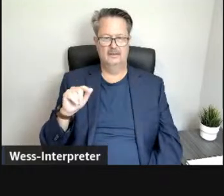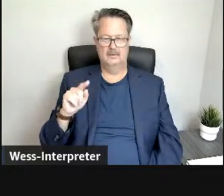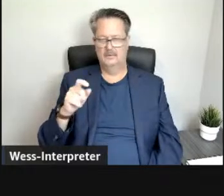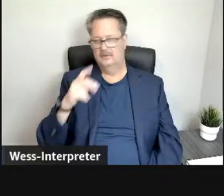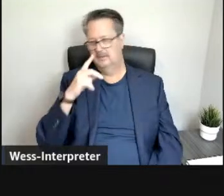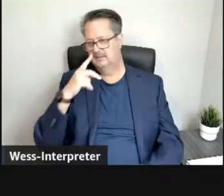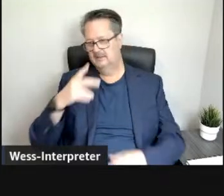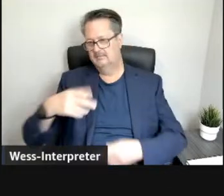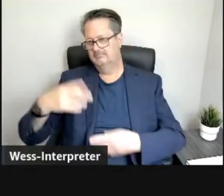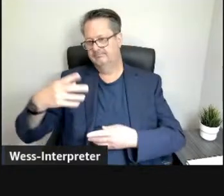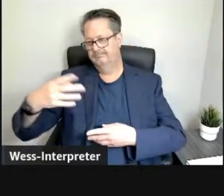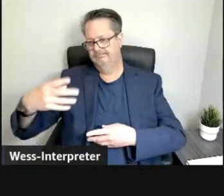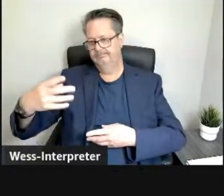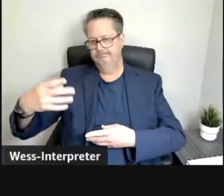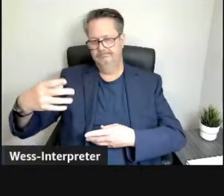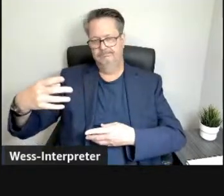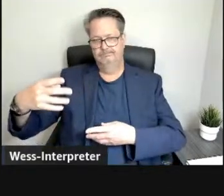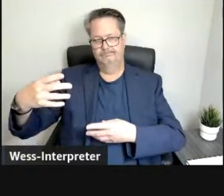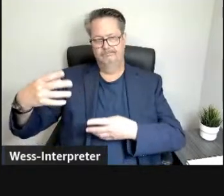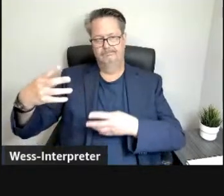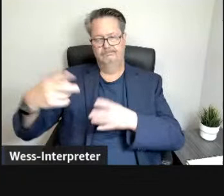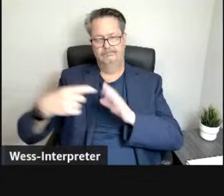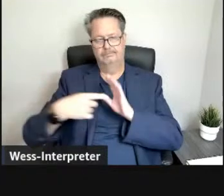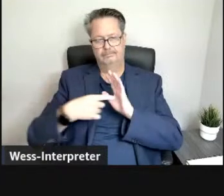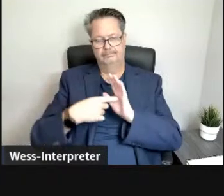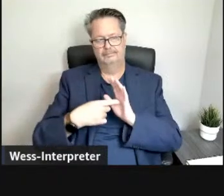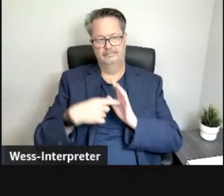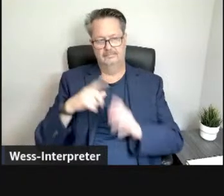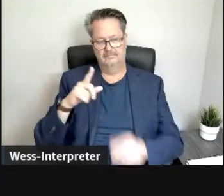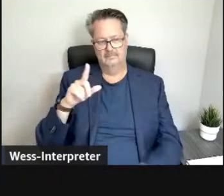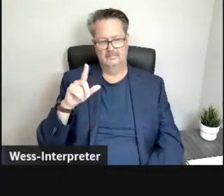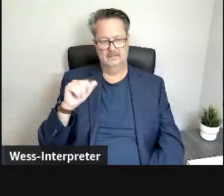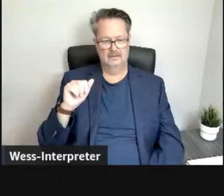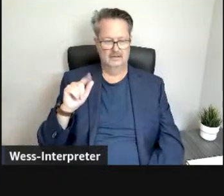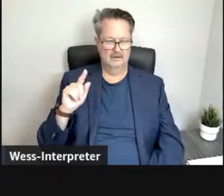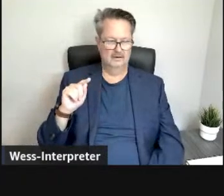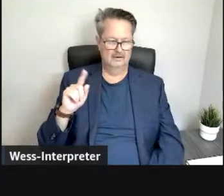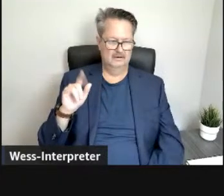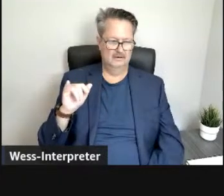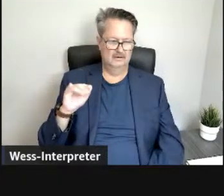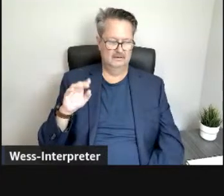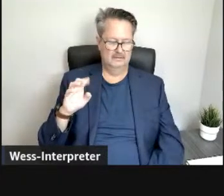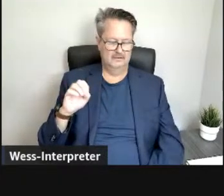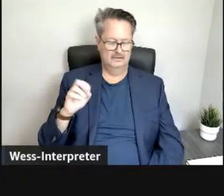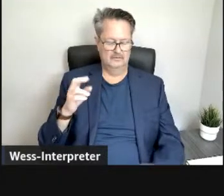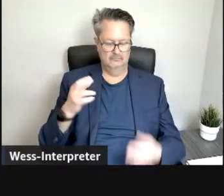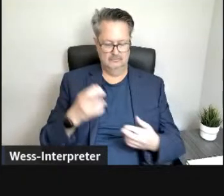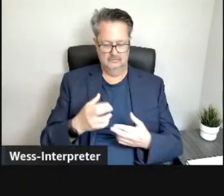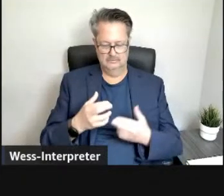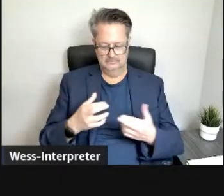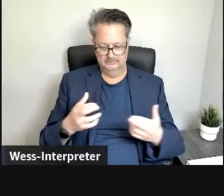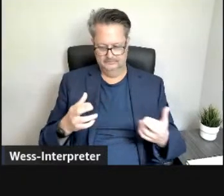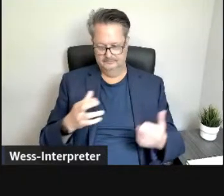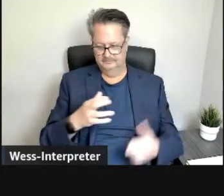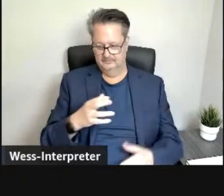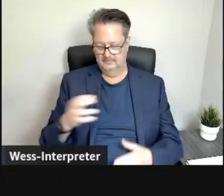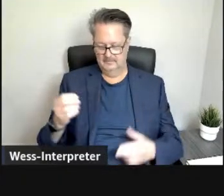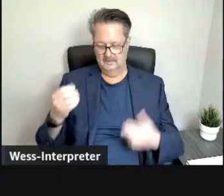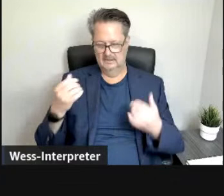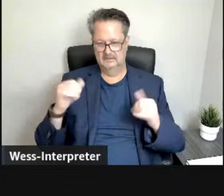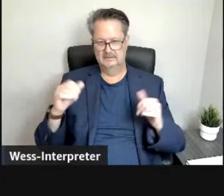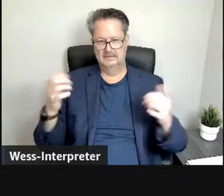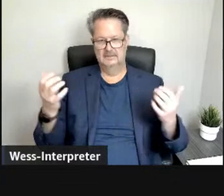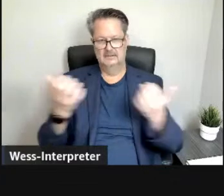create Lattice, VPC Lattice resources. And it's still